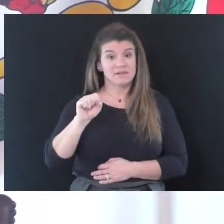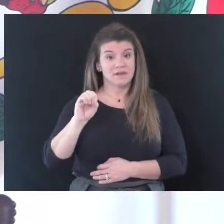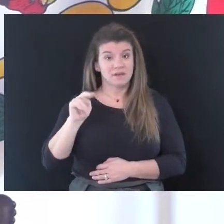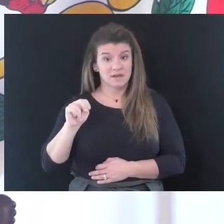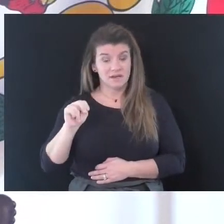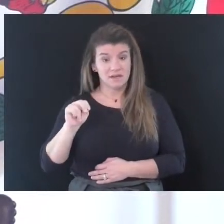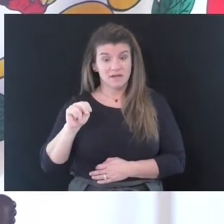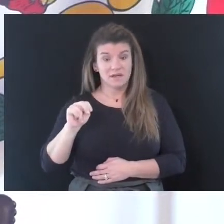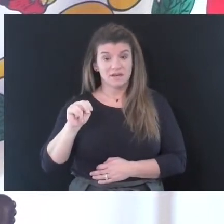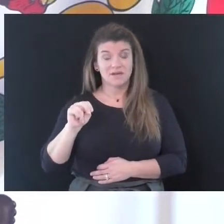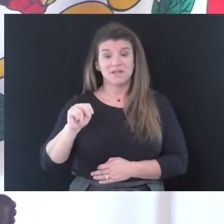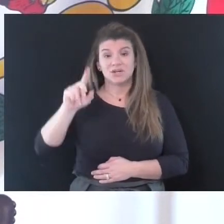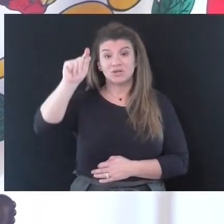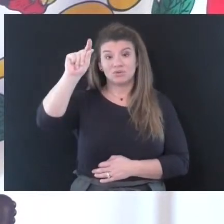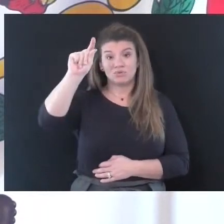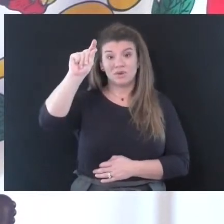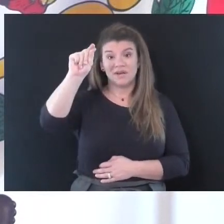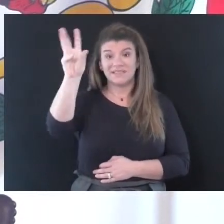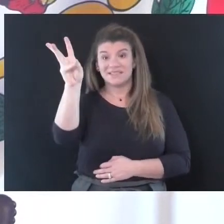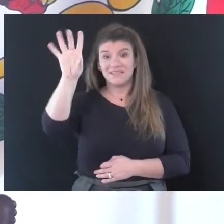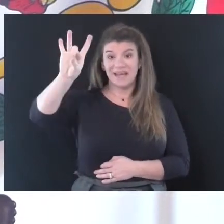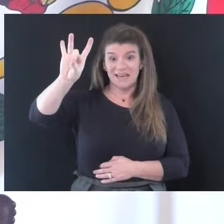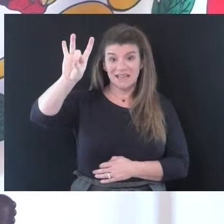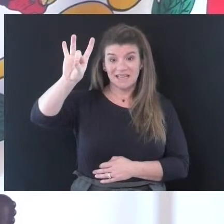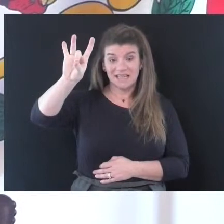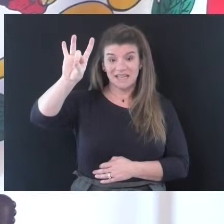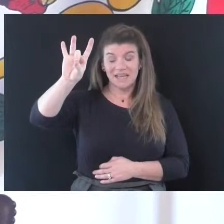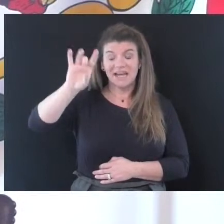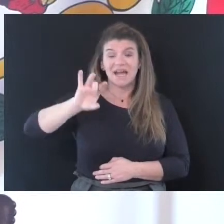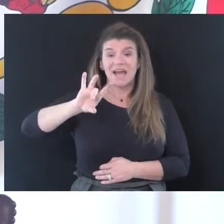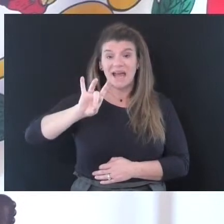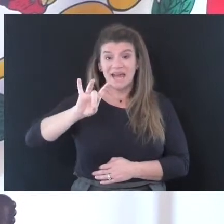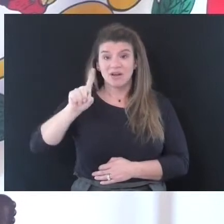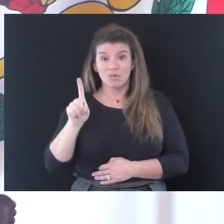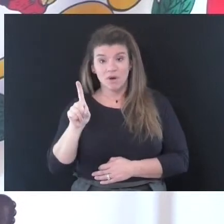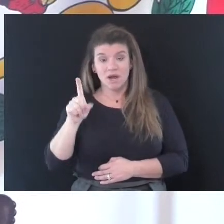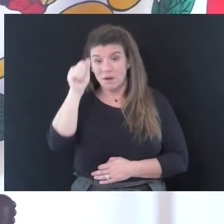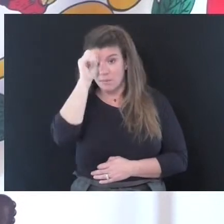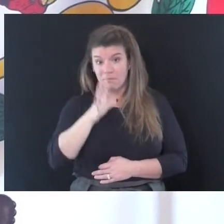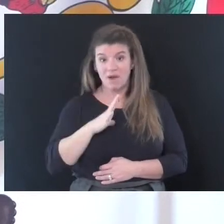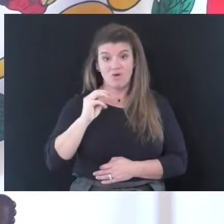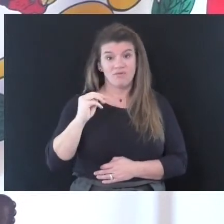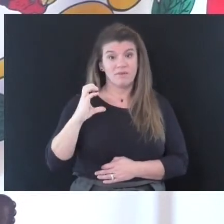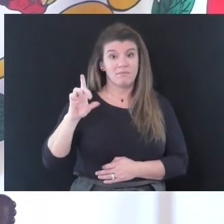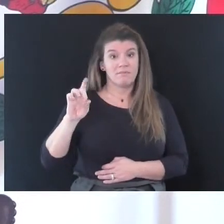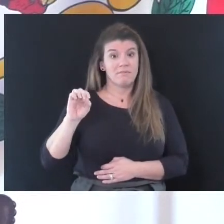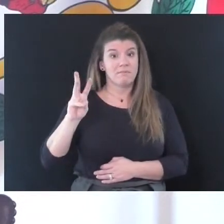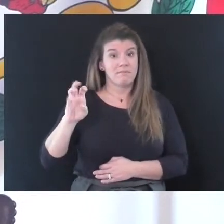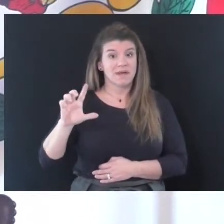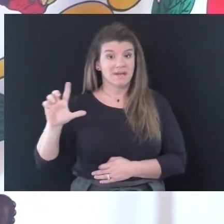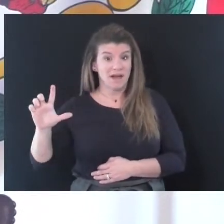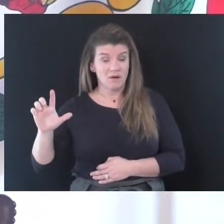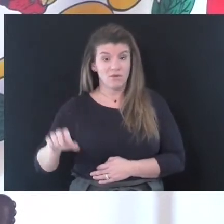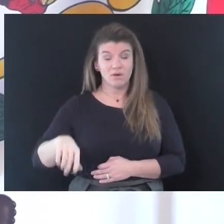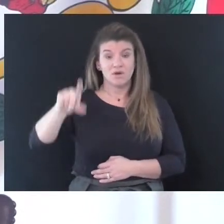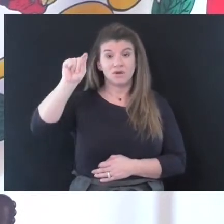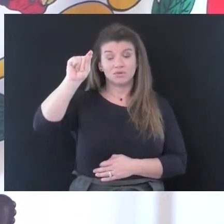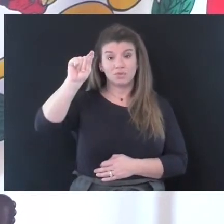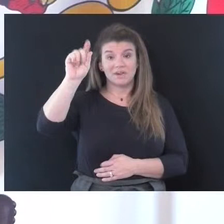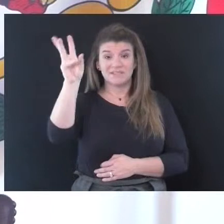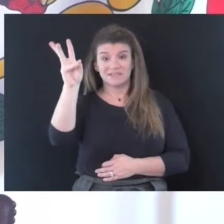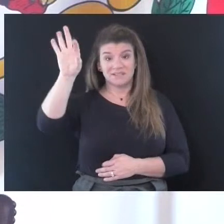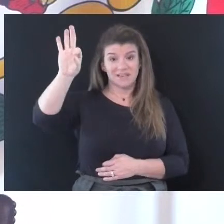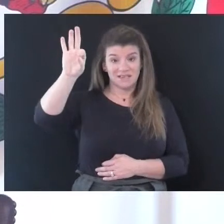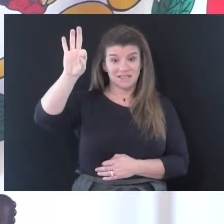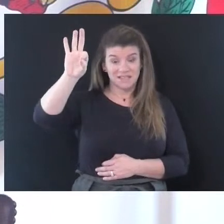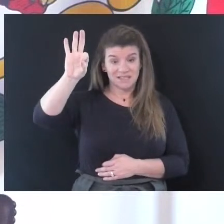County. Our 2,068th death, an 81-year-old male from McDowell County. Our